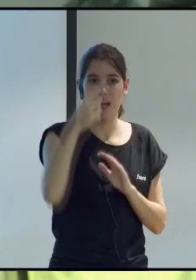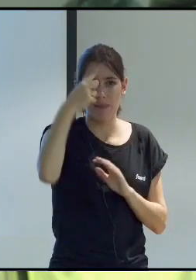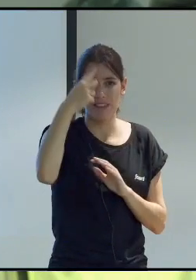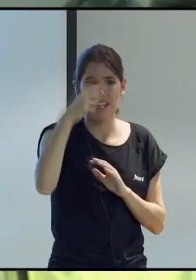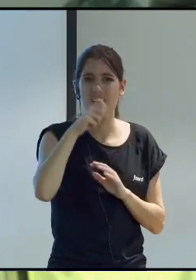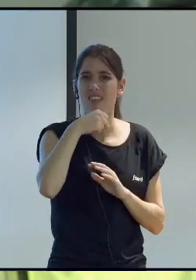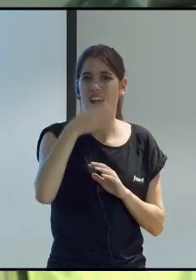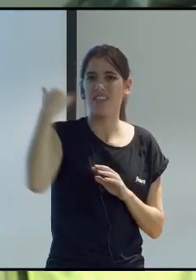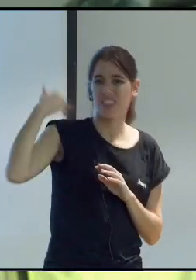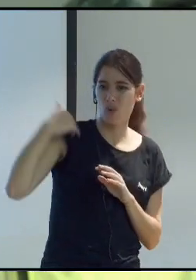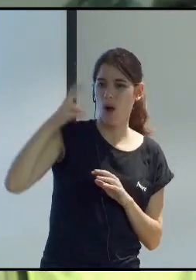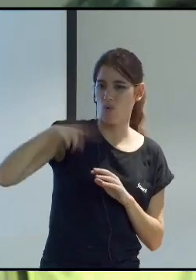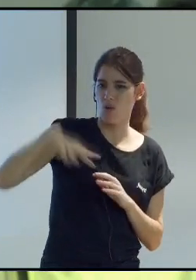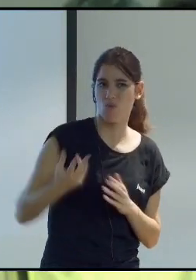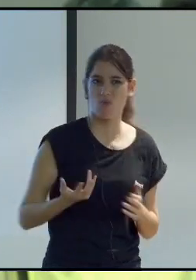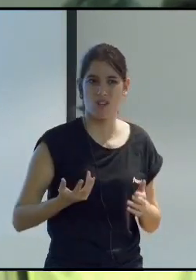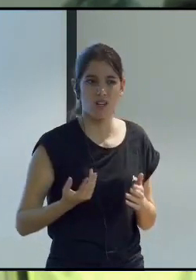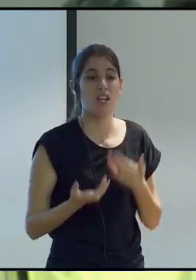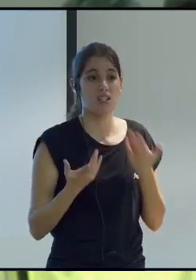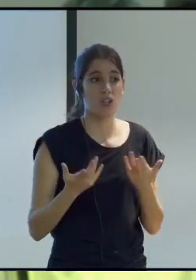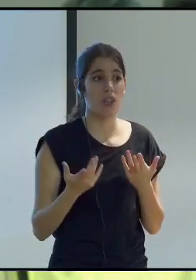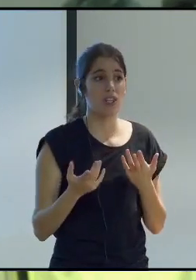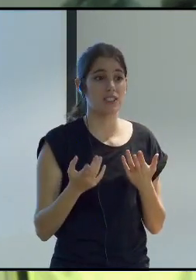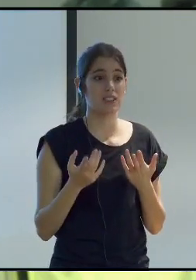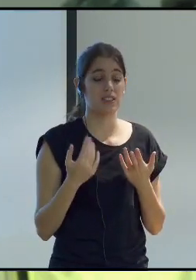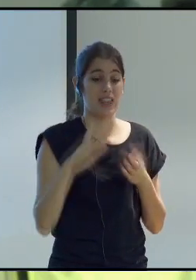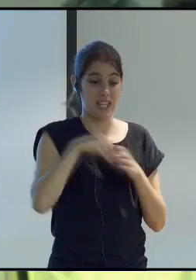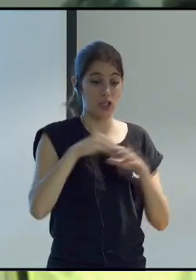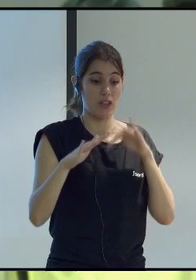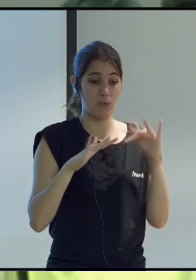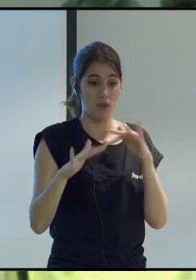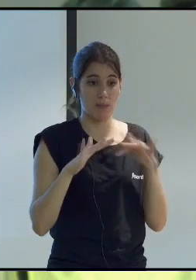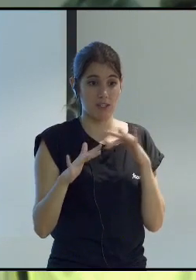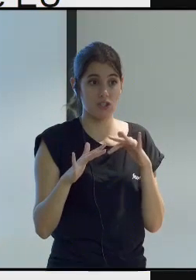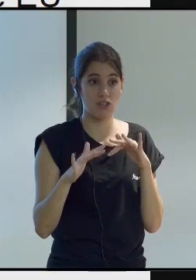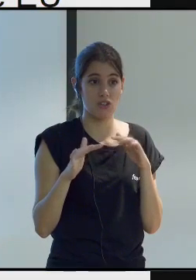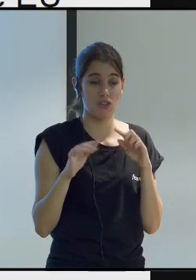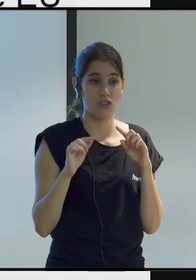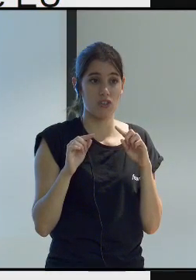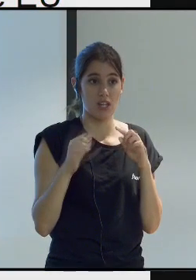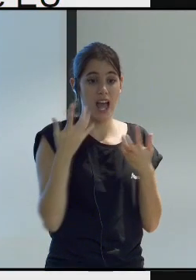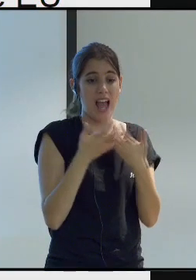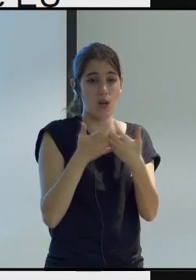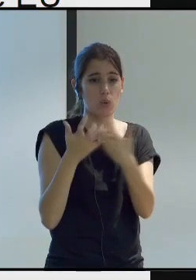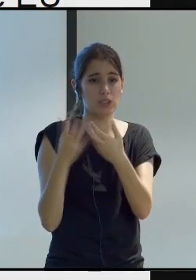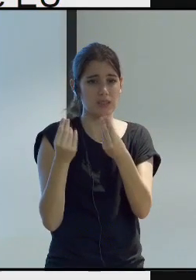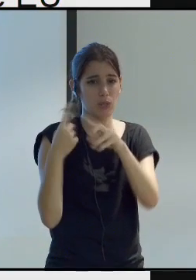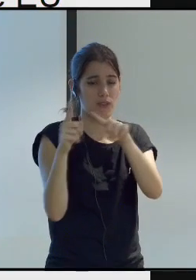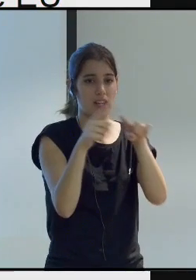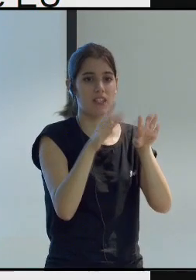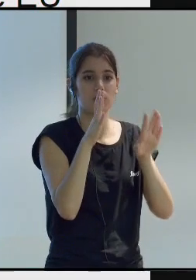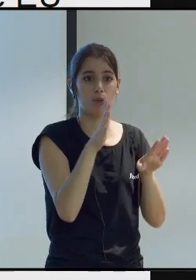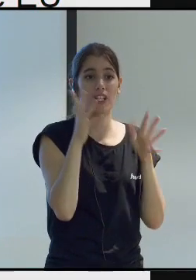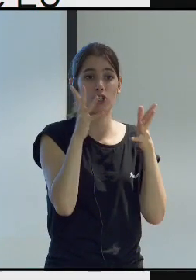people, even inside the disability movement, is a big struggle, because the National Council was okay with it. They were just